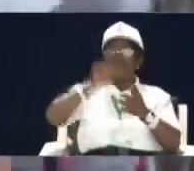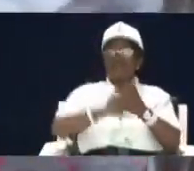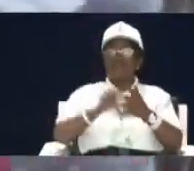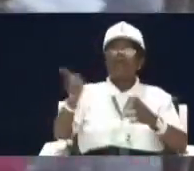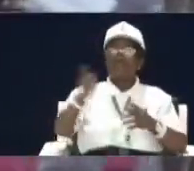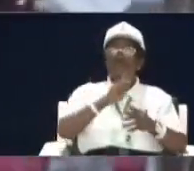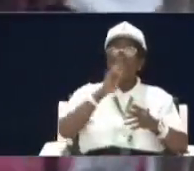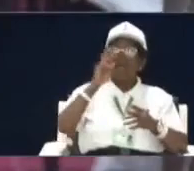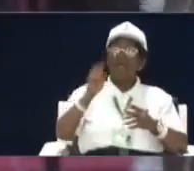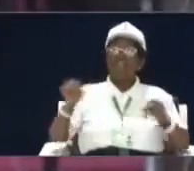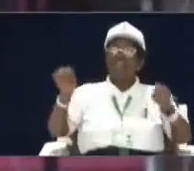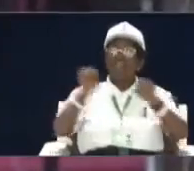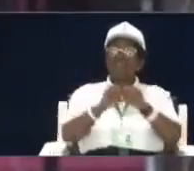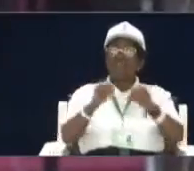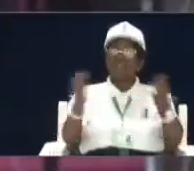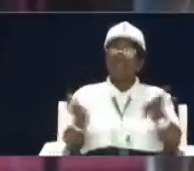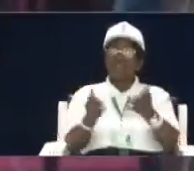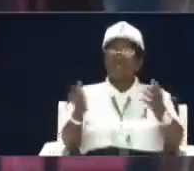him glory.